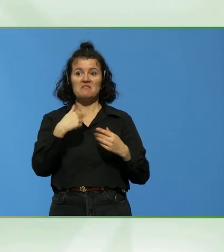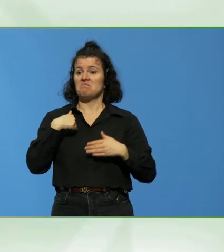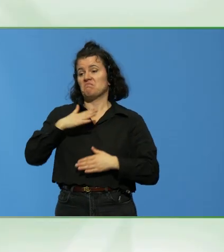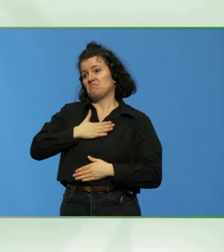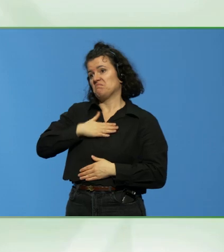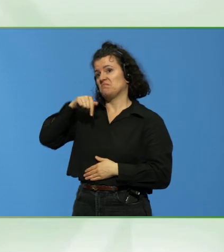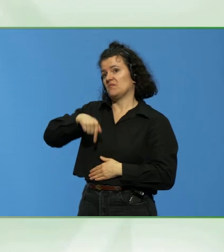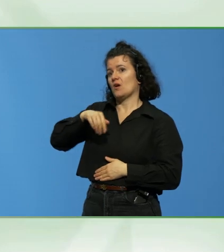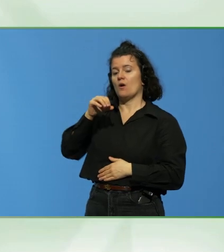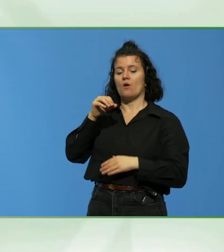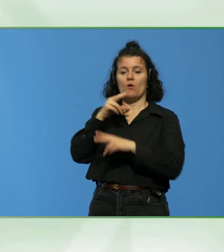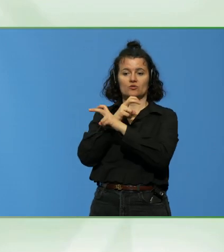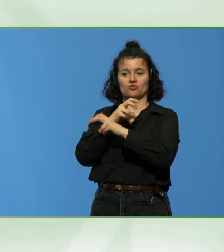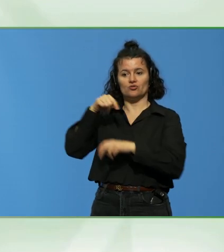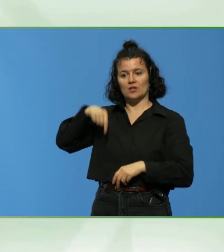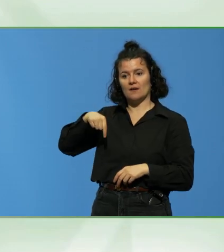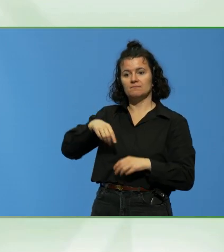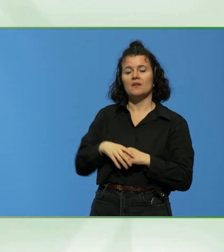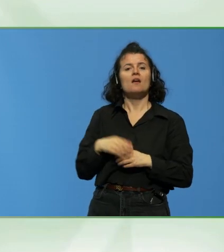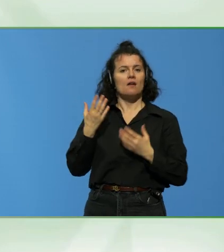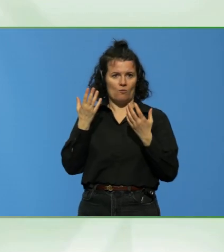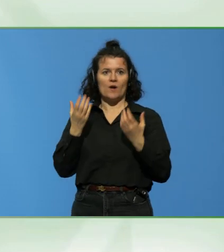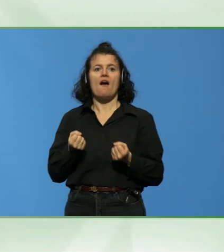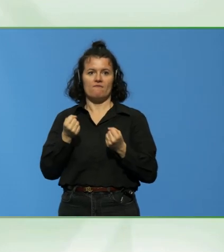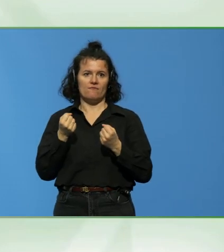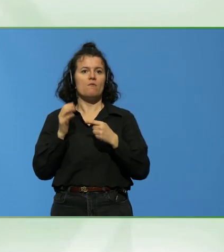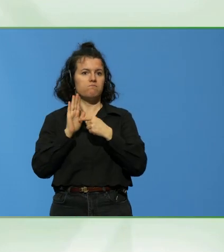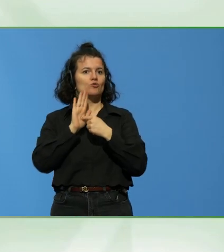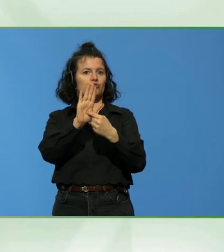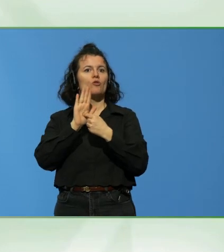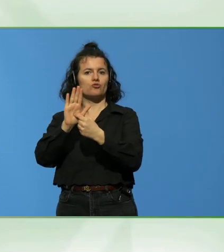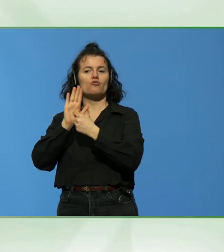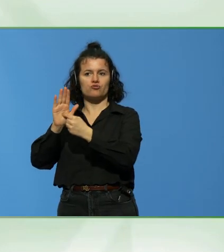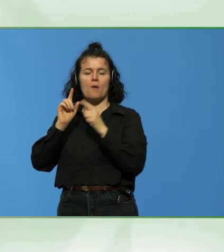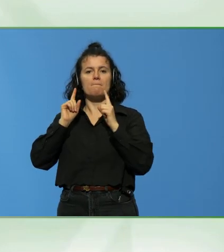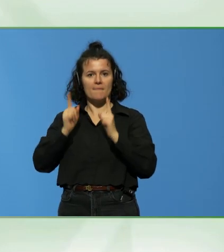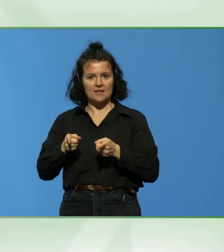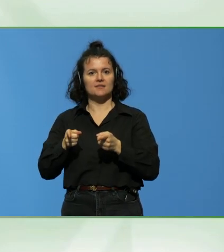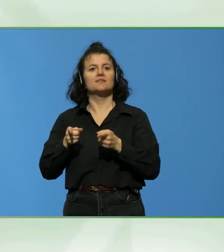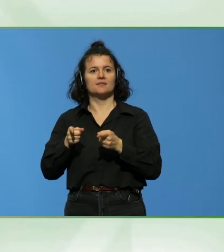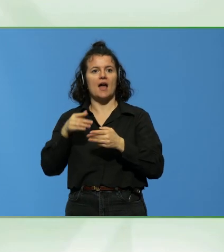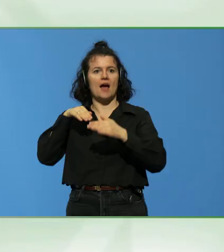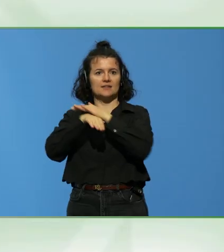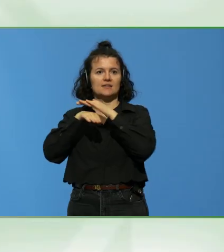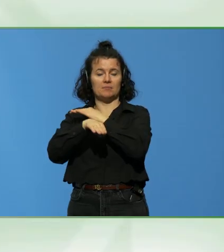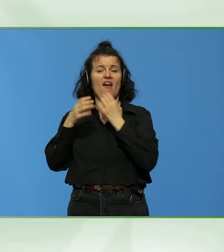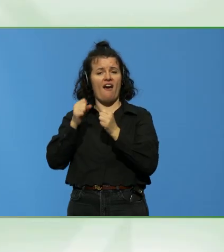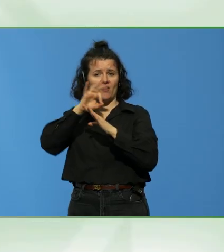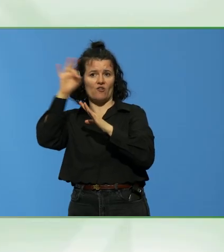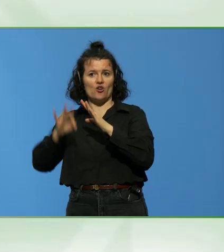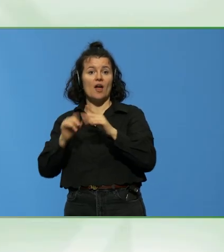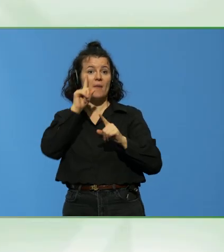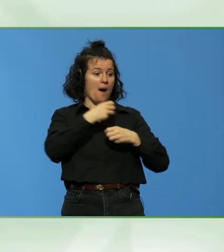the accessibility to the program, but for the production not. But I can say